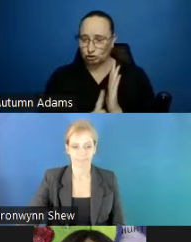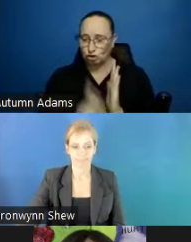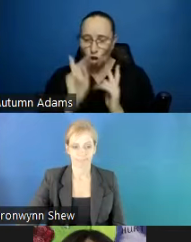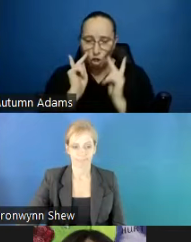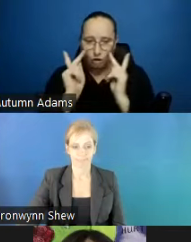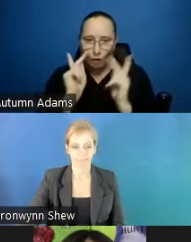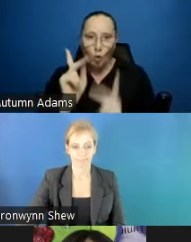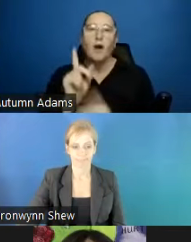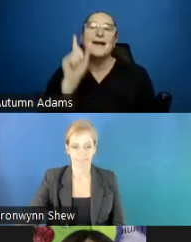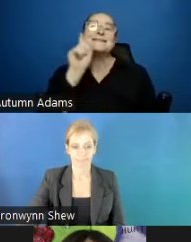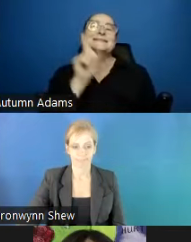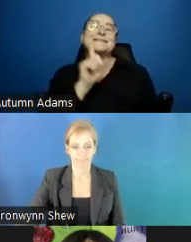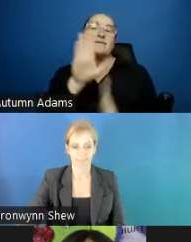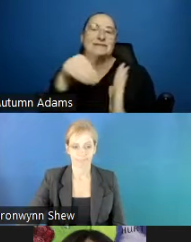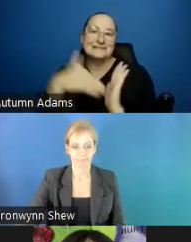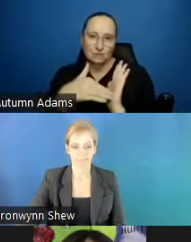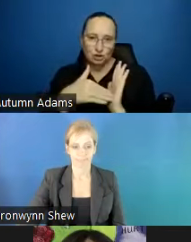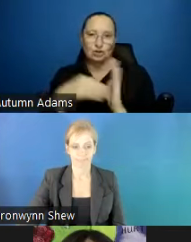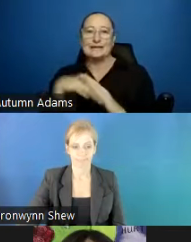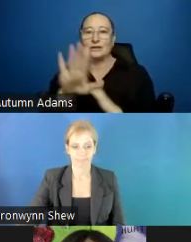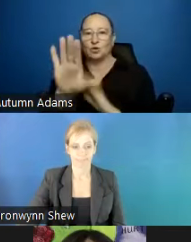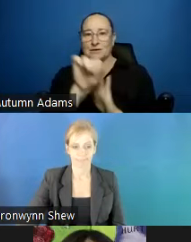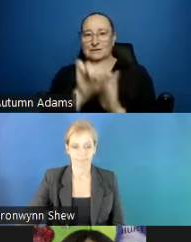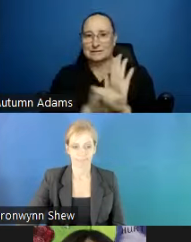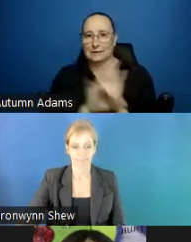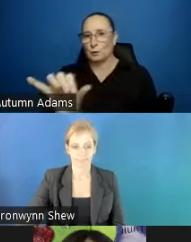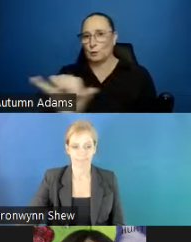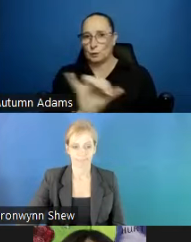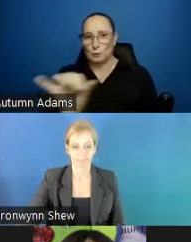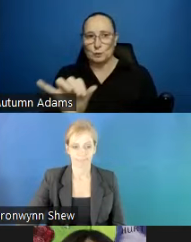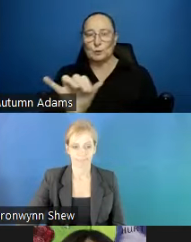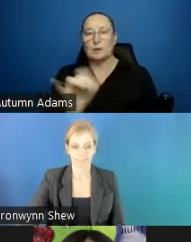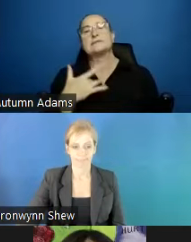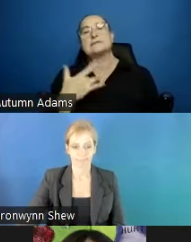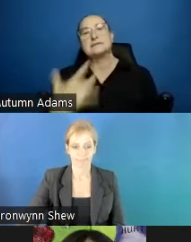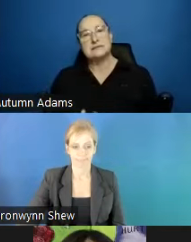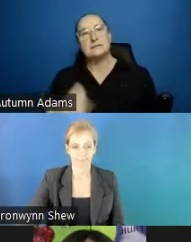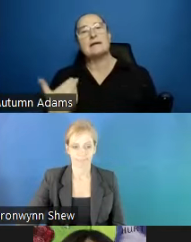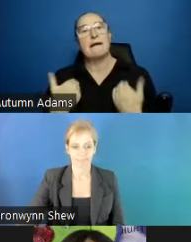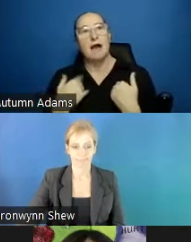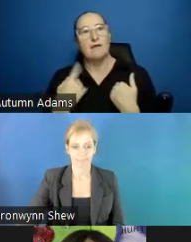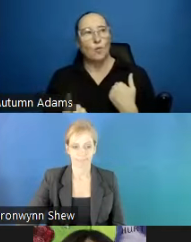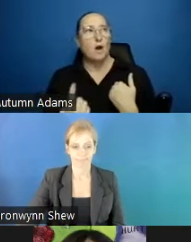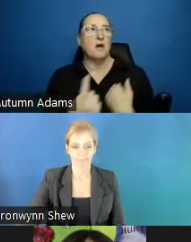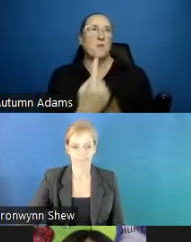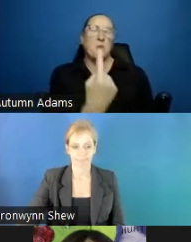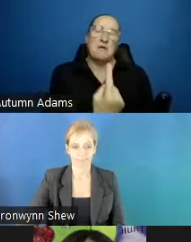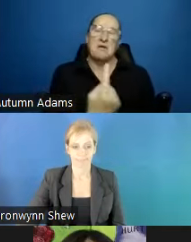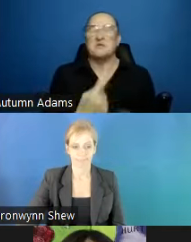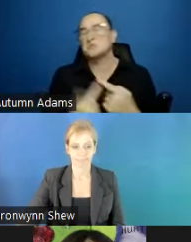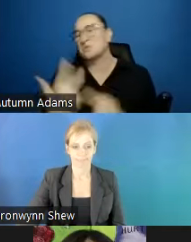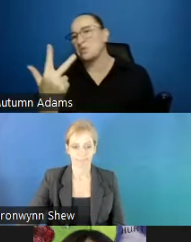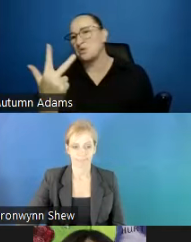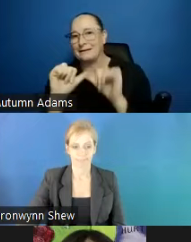agencies for each state, and you can ask them, where is the best place for me to find a certified deaf interpreter? They would be able to have that